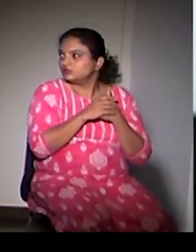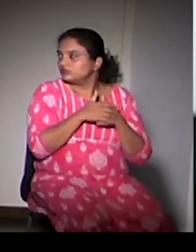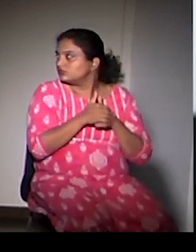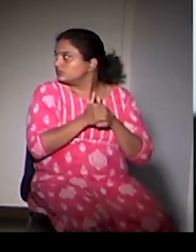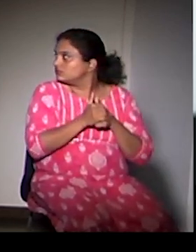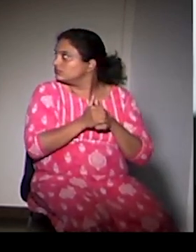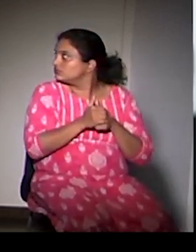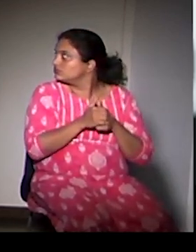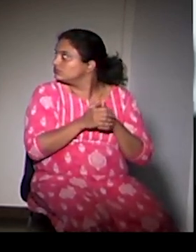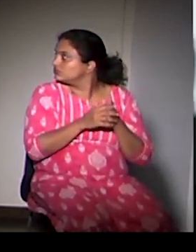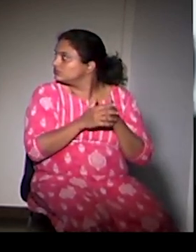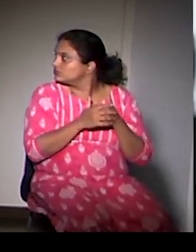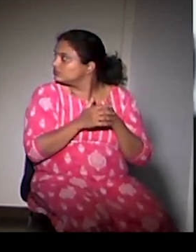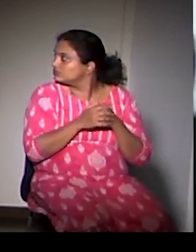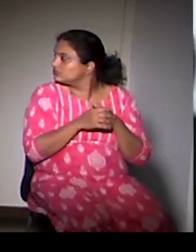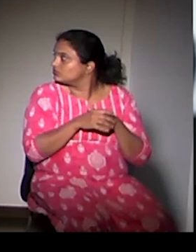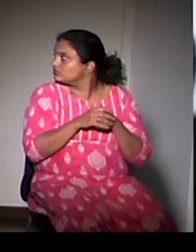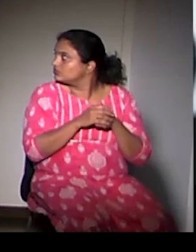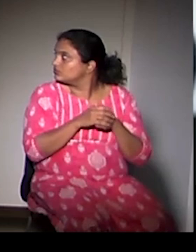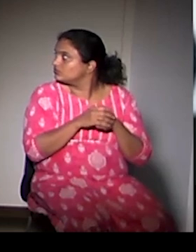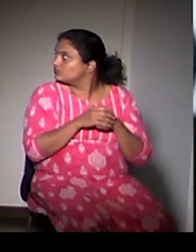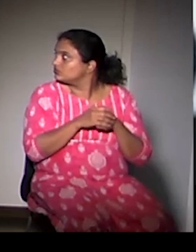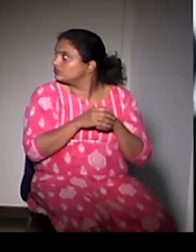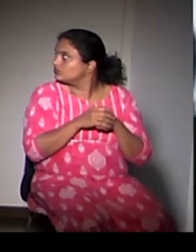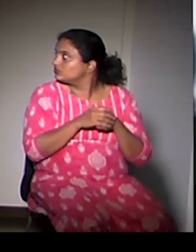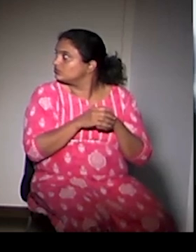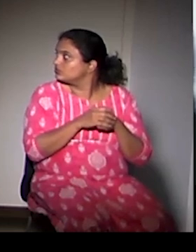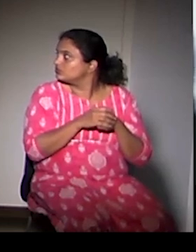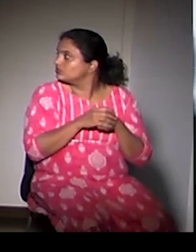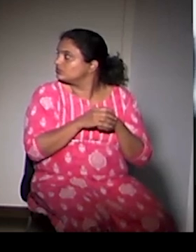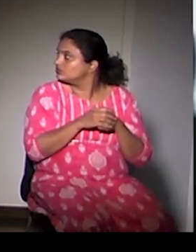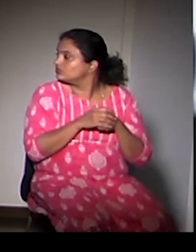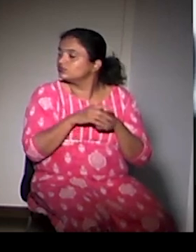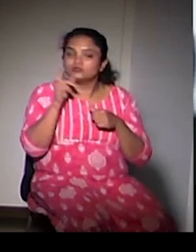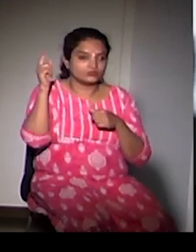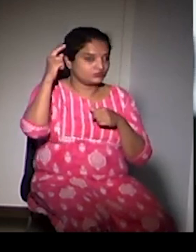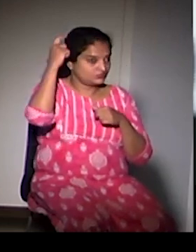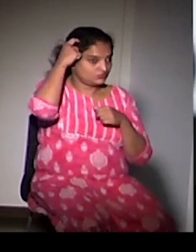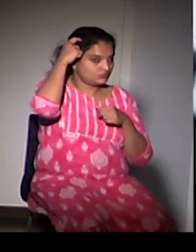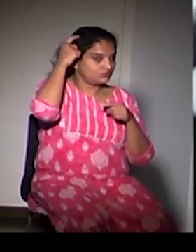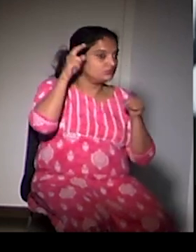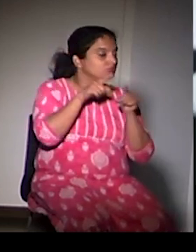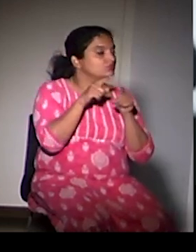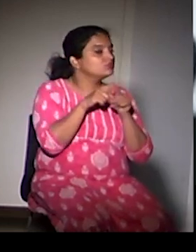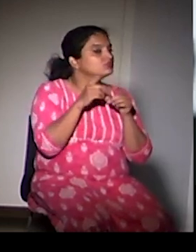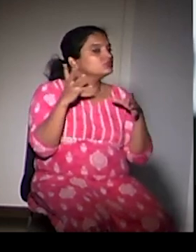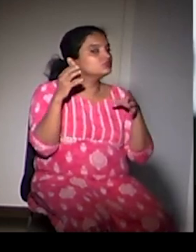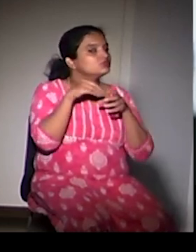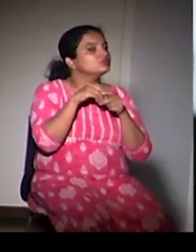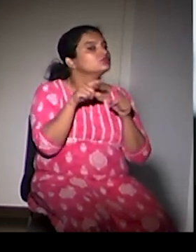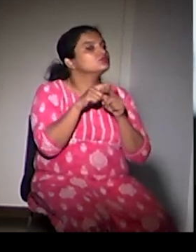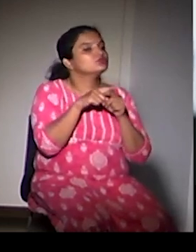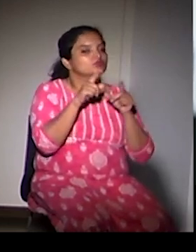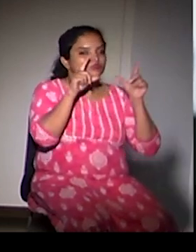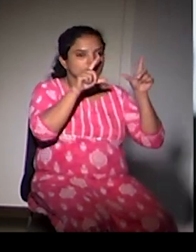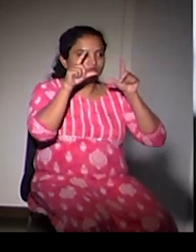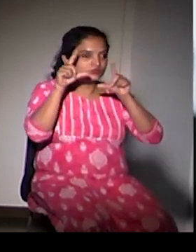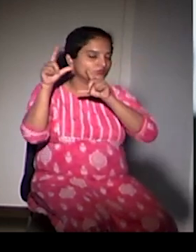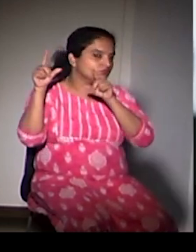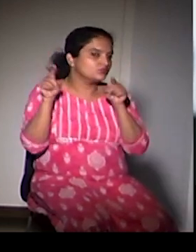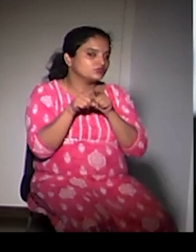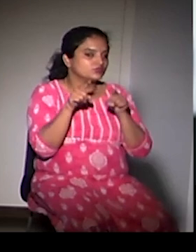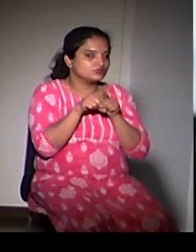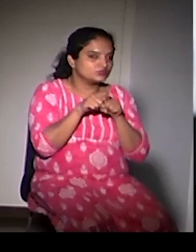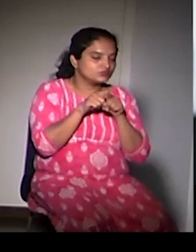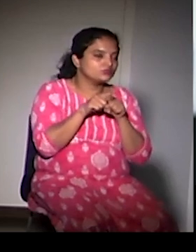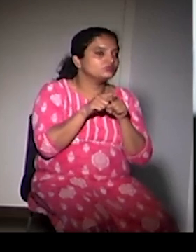were impressed with it. And I think they probably had it at the back of their mind when they were putting together the picture wall,